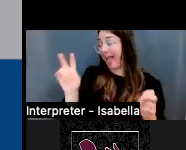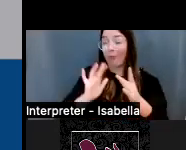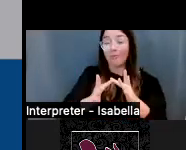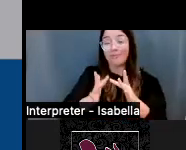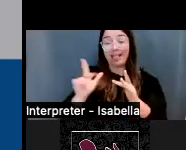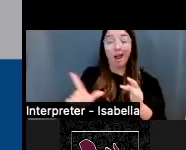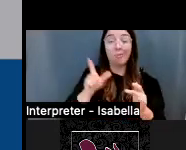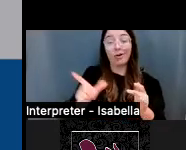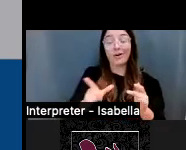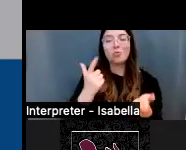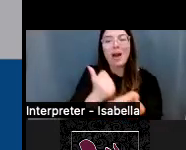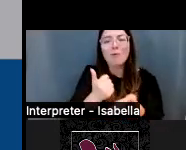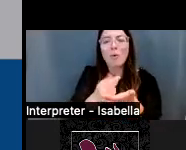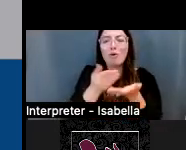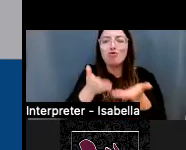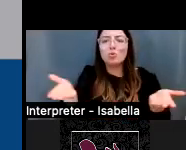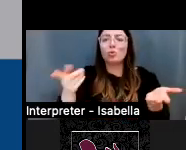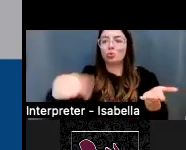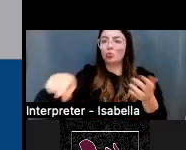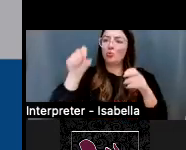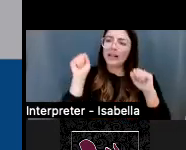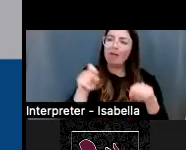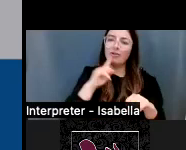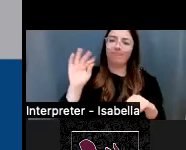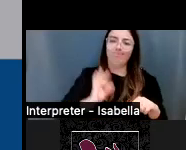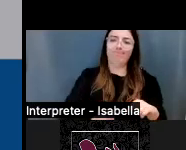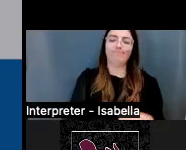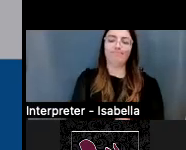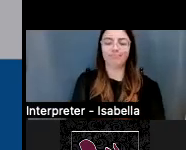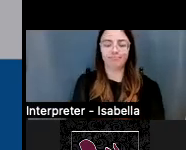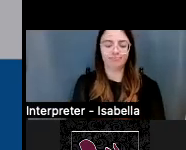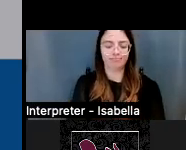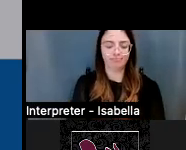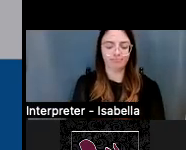helpful and these resources to be useful to you.